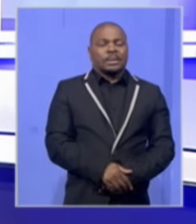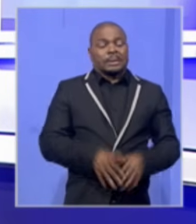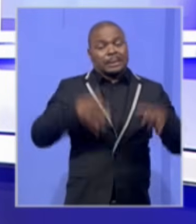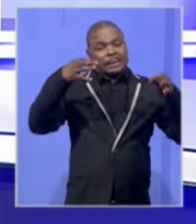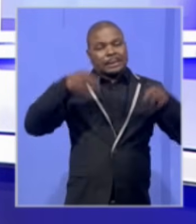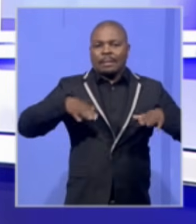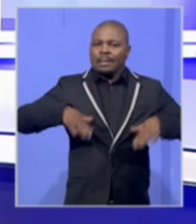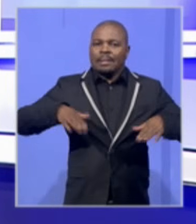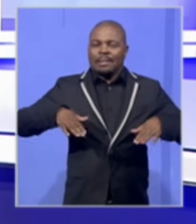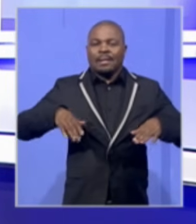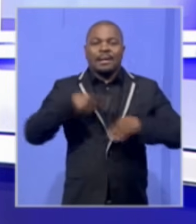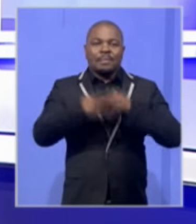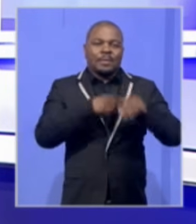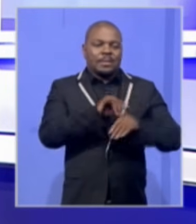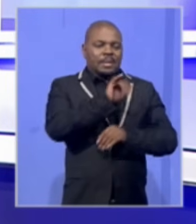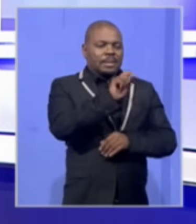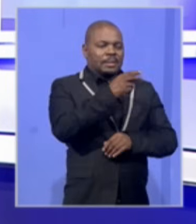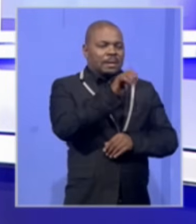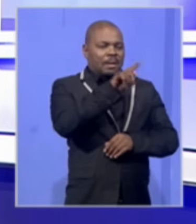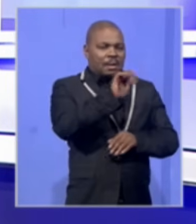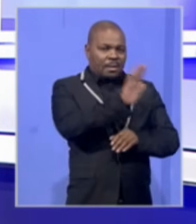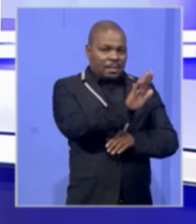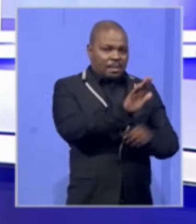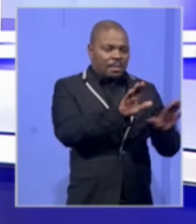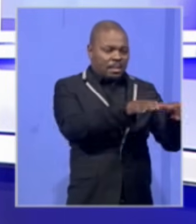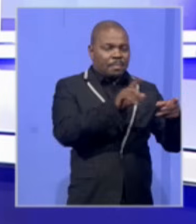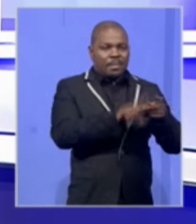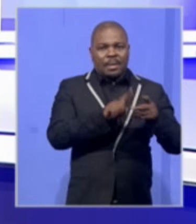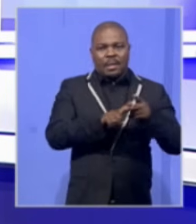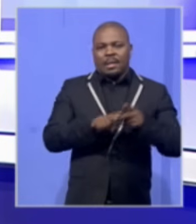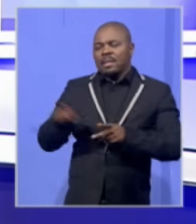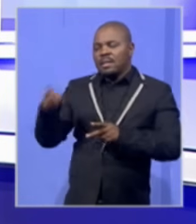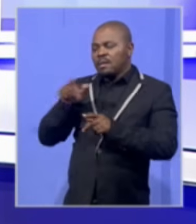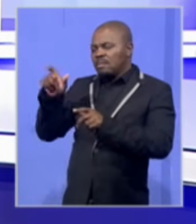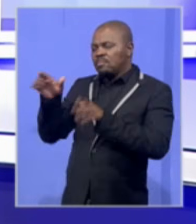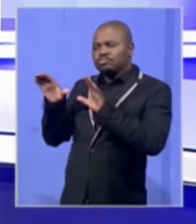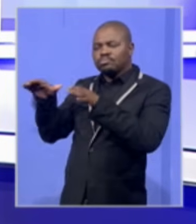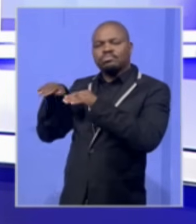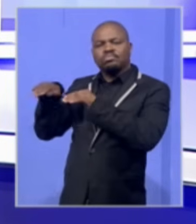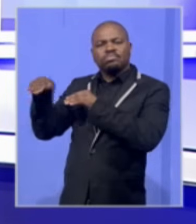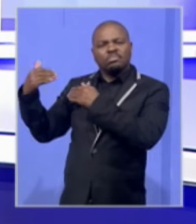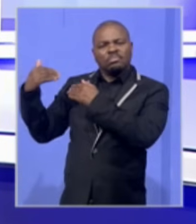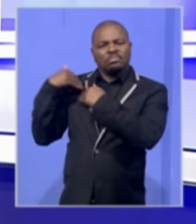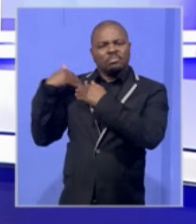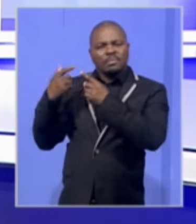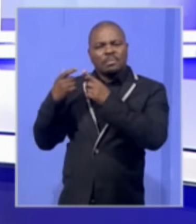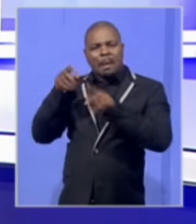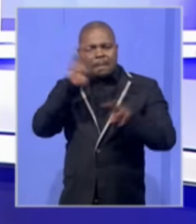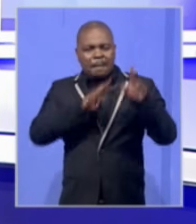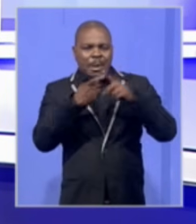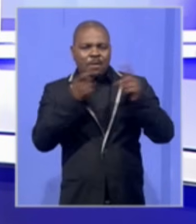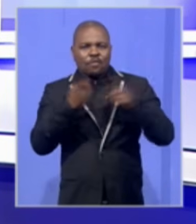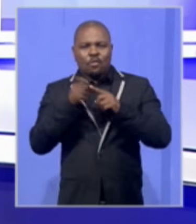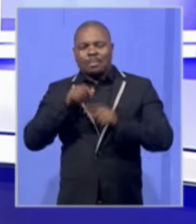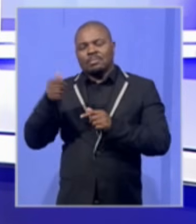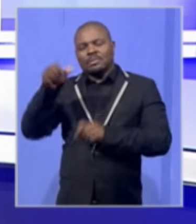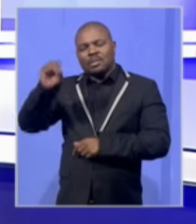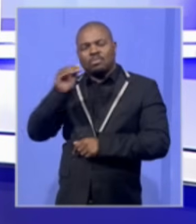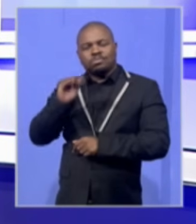mo morerong magareng ga Ithala Stock Limited le moelatlhoko wa ditheo tsa ditšhelete wa banka ya Reserve. Ithala e